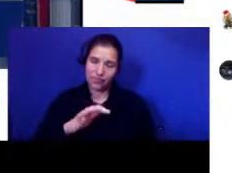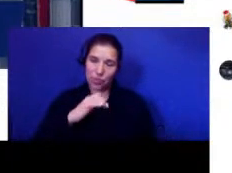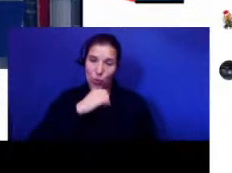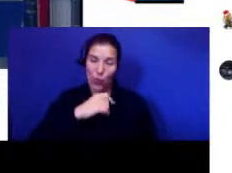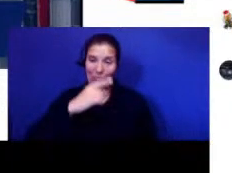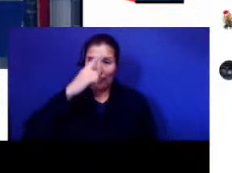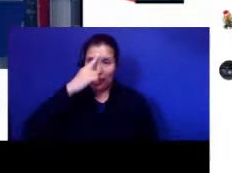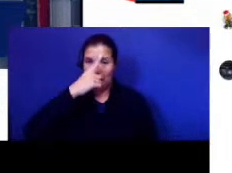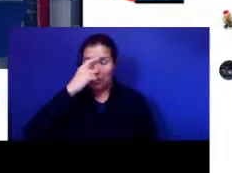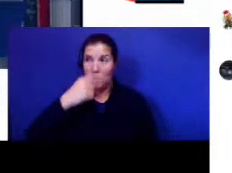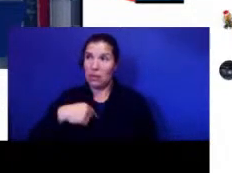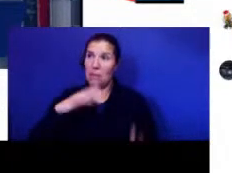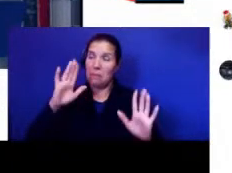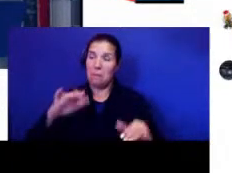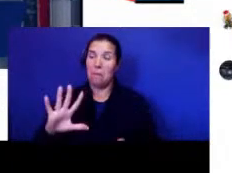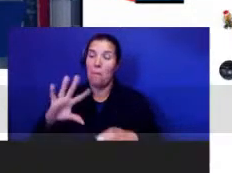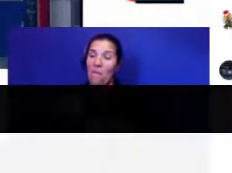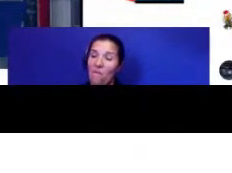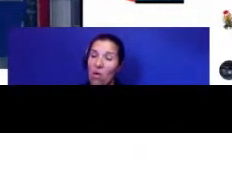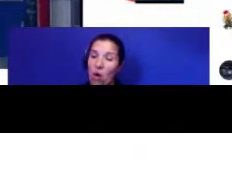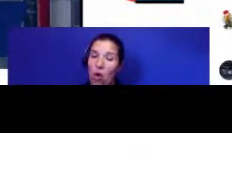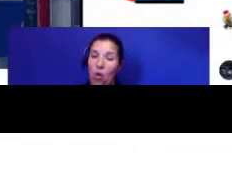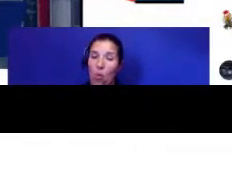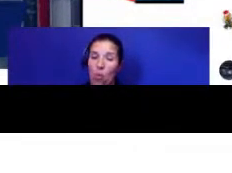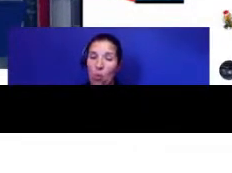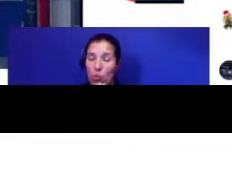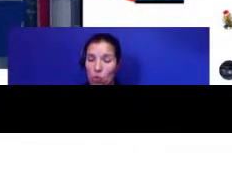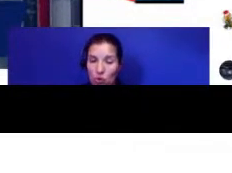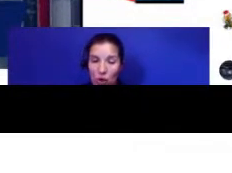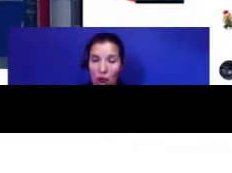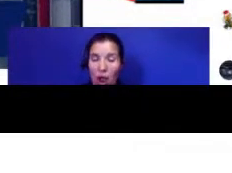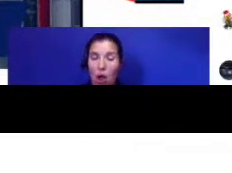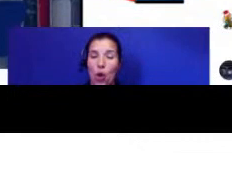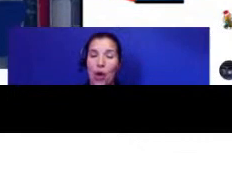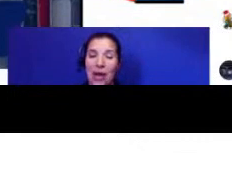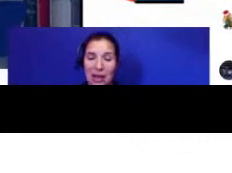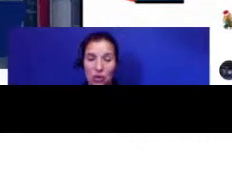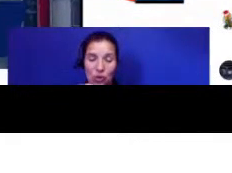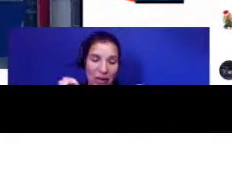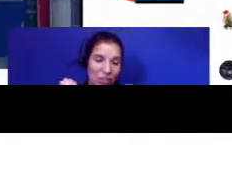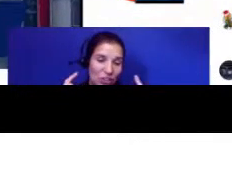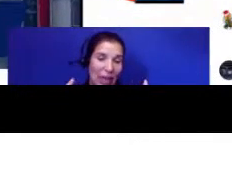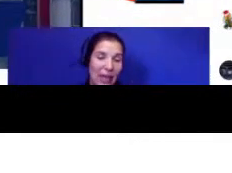being involved in with your child in their education,